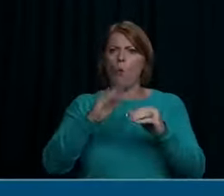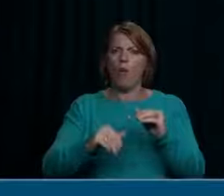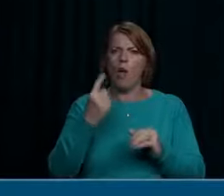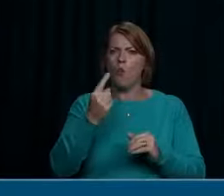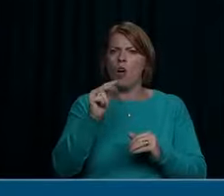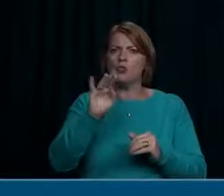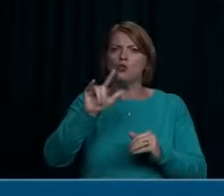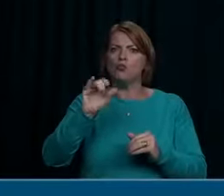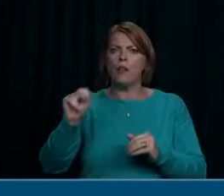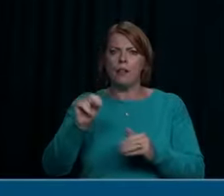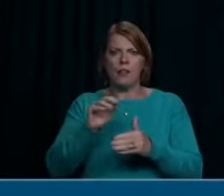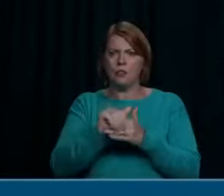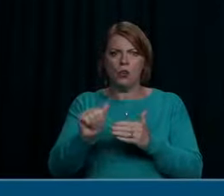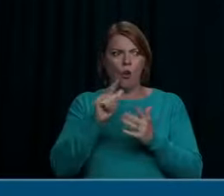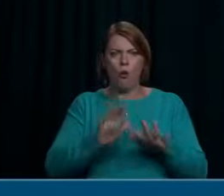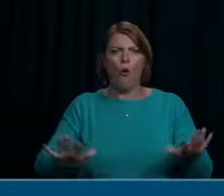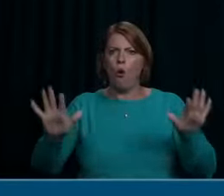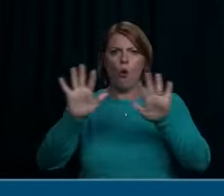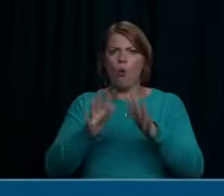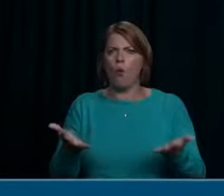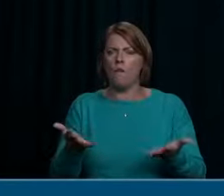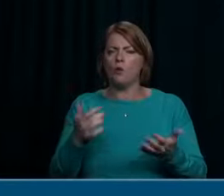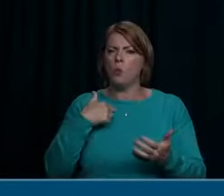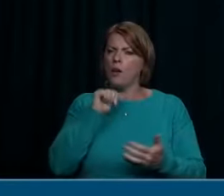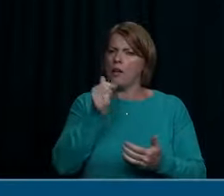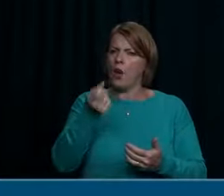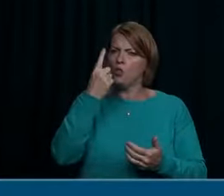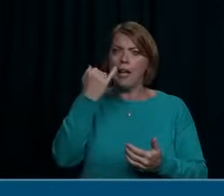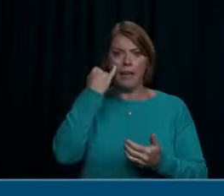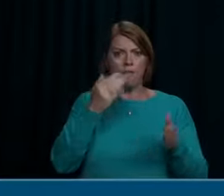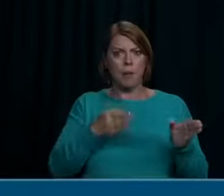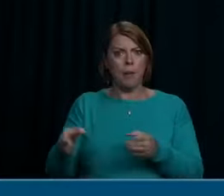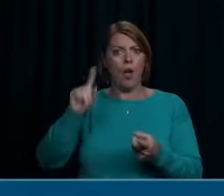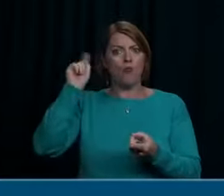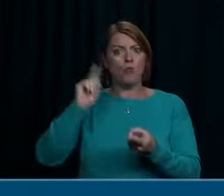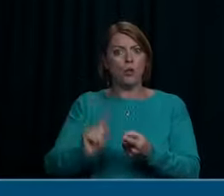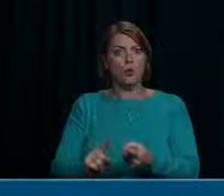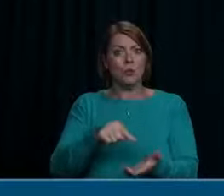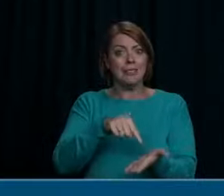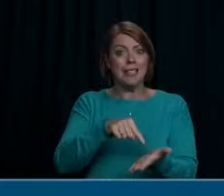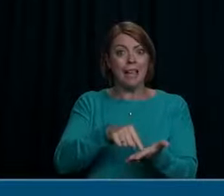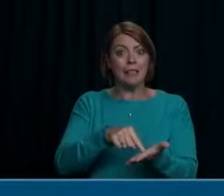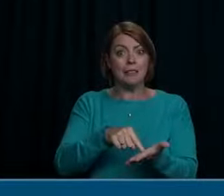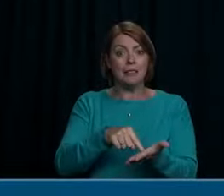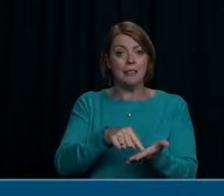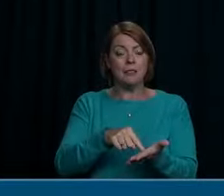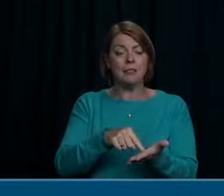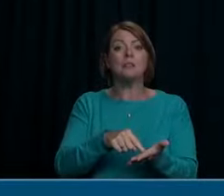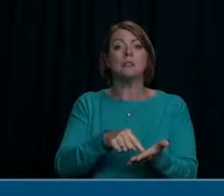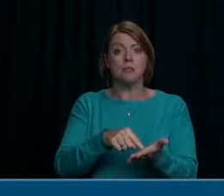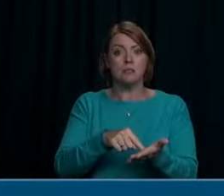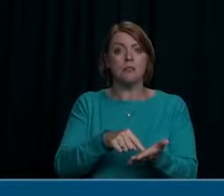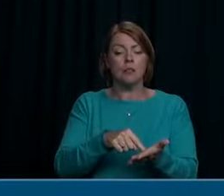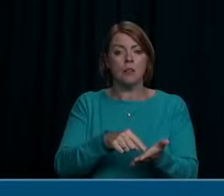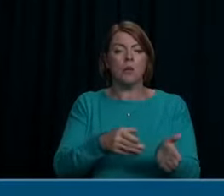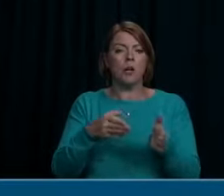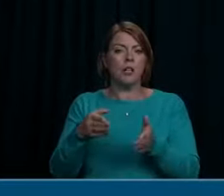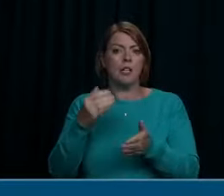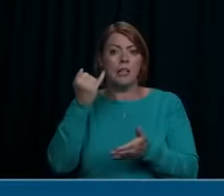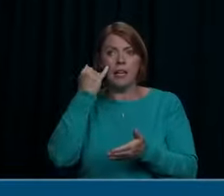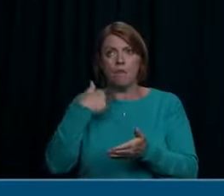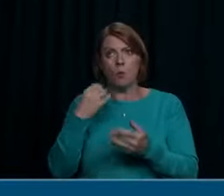board. And I don't understand why, if we're going to reduce our overall debt, and we talk about how much the